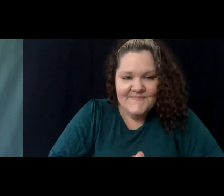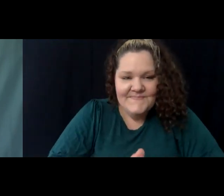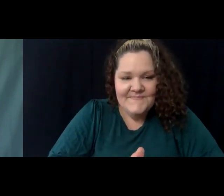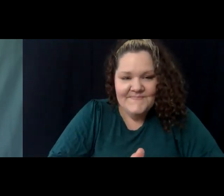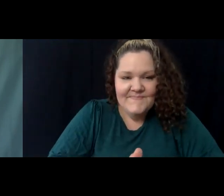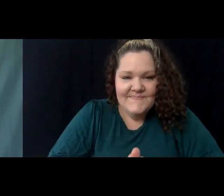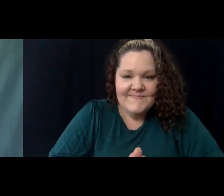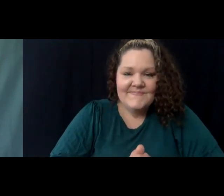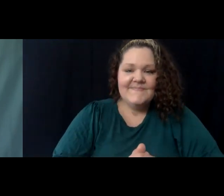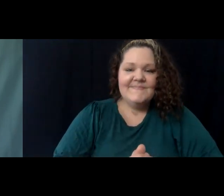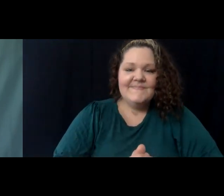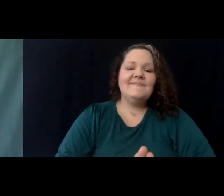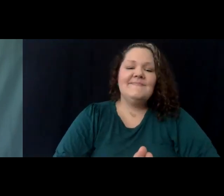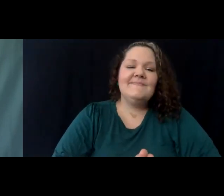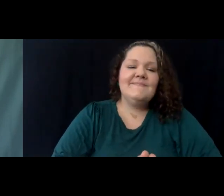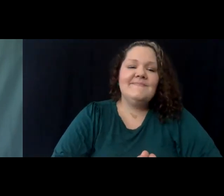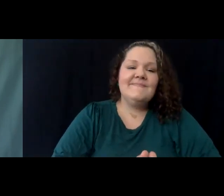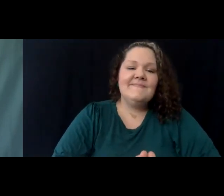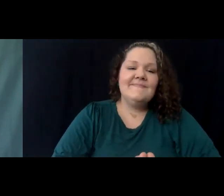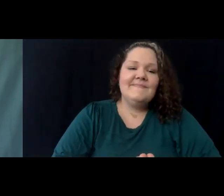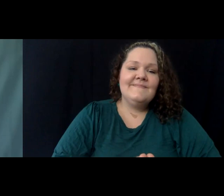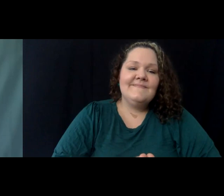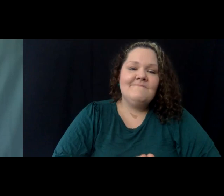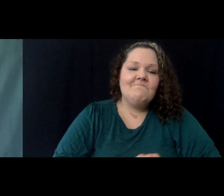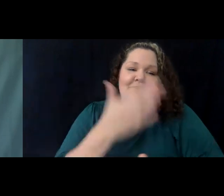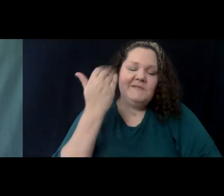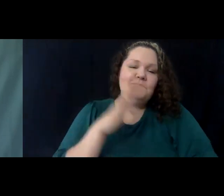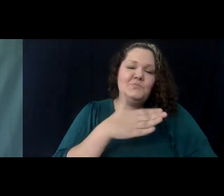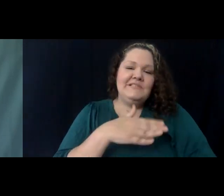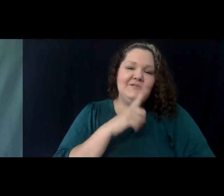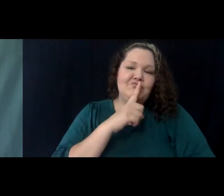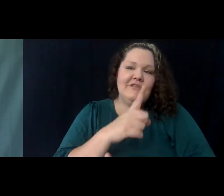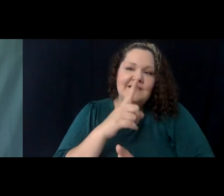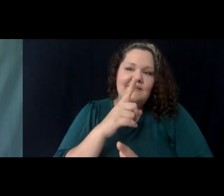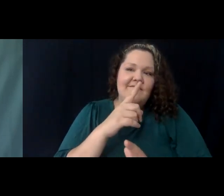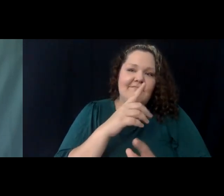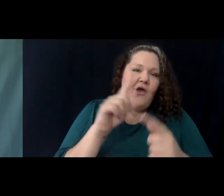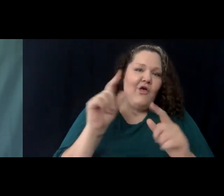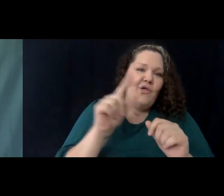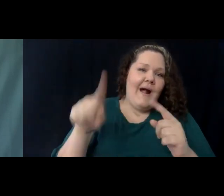people love music, and they access it in a variety of ways.